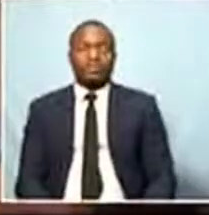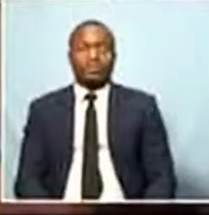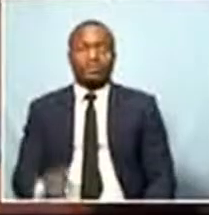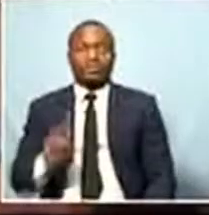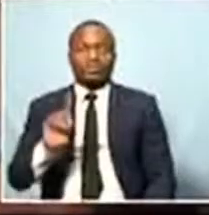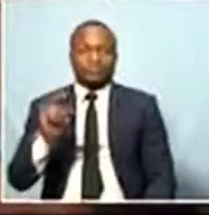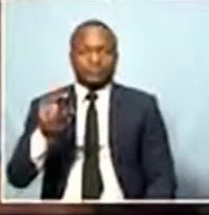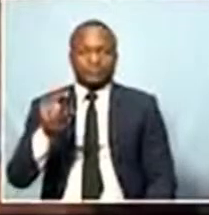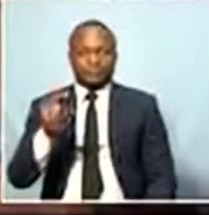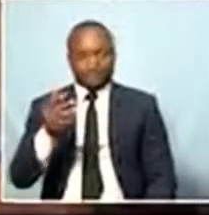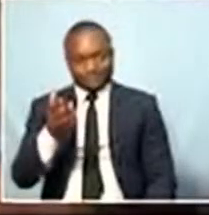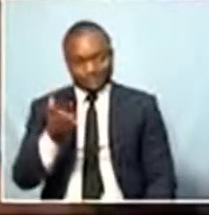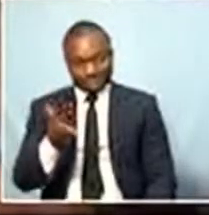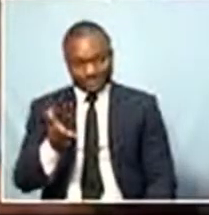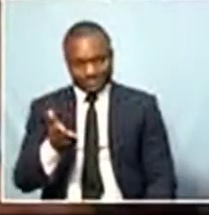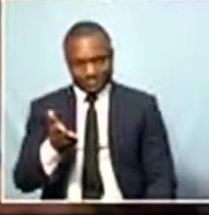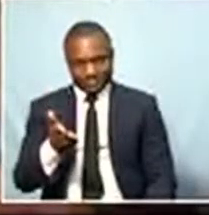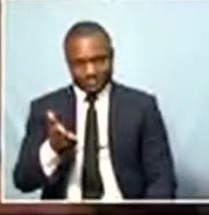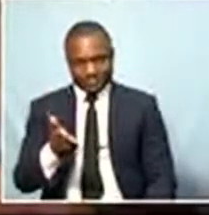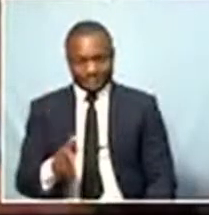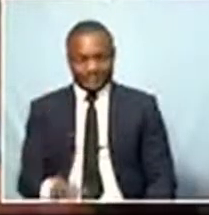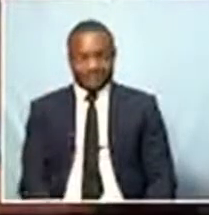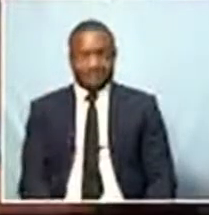DG and your team.